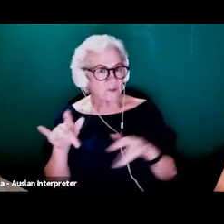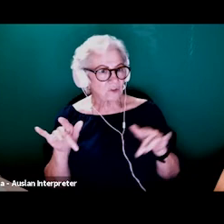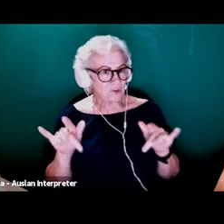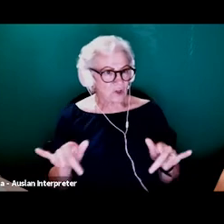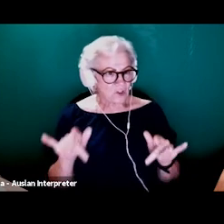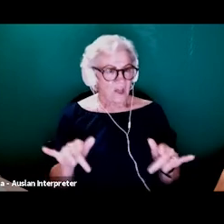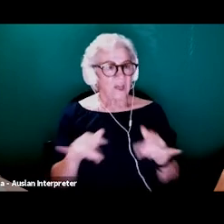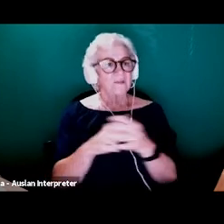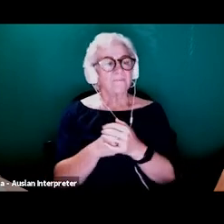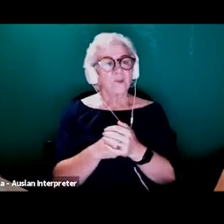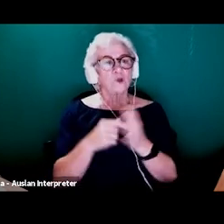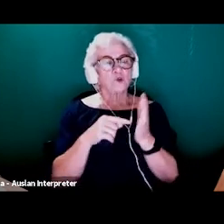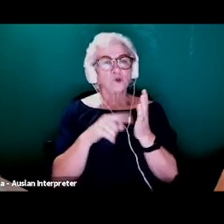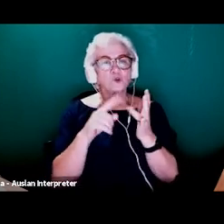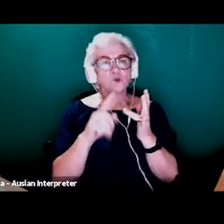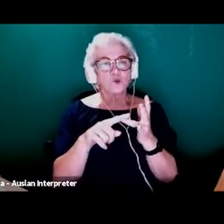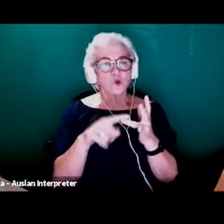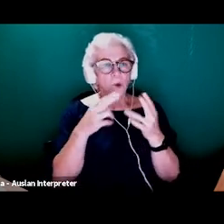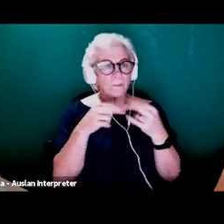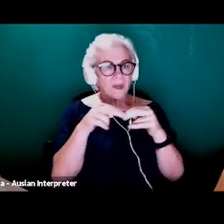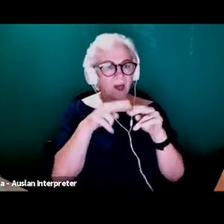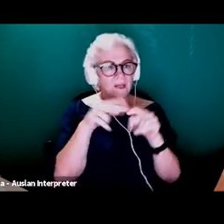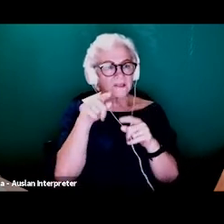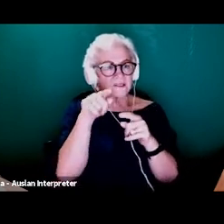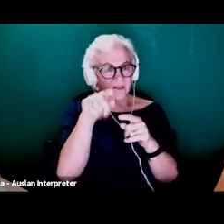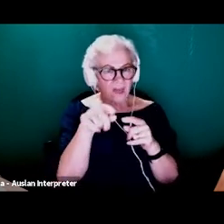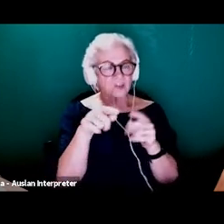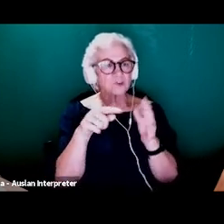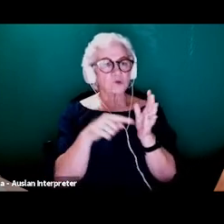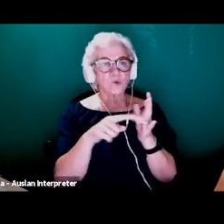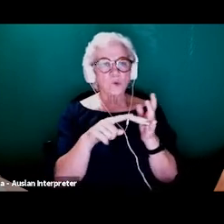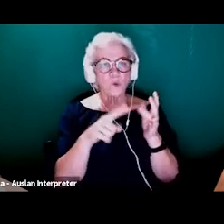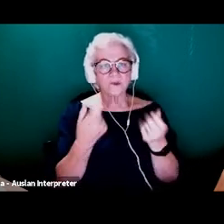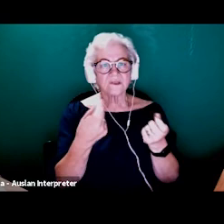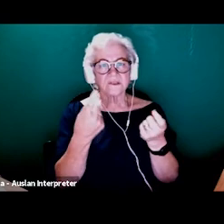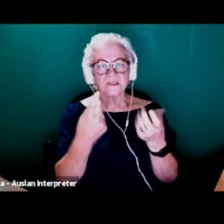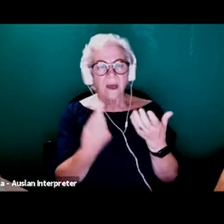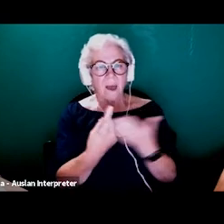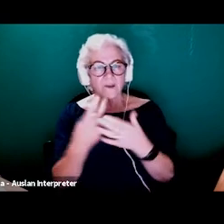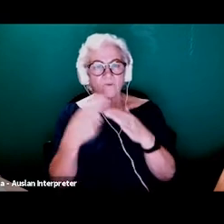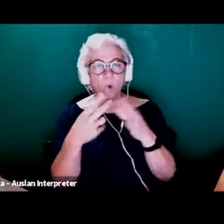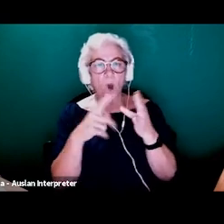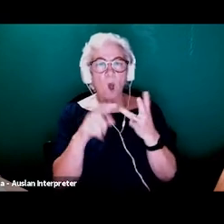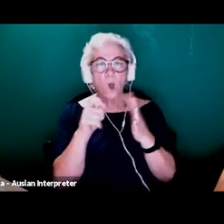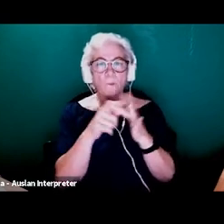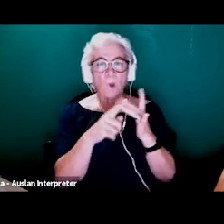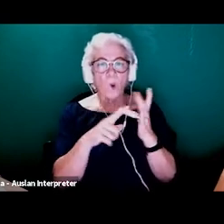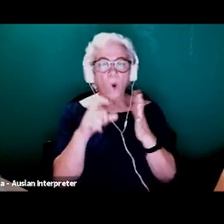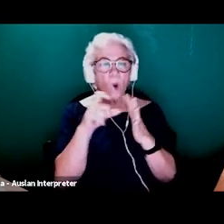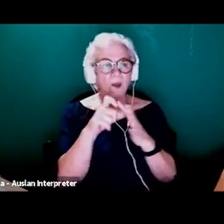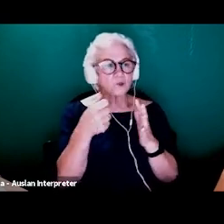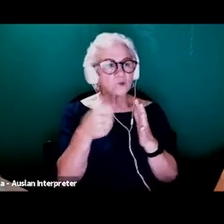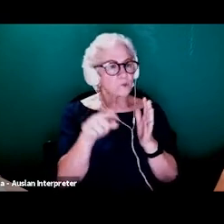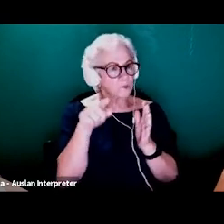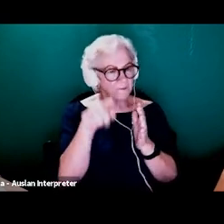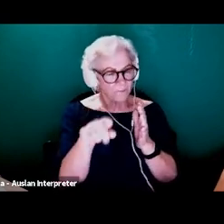this gap and build an evidence base on the outcomes of prescription opioid use, we built a program of work that uses linked data to